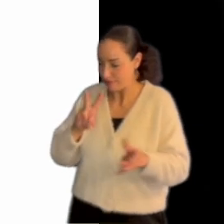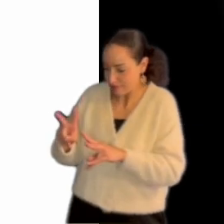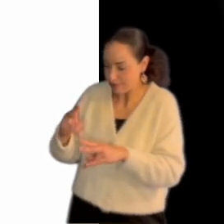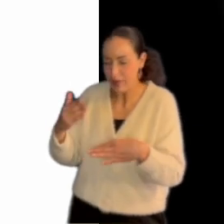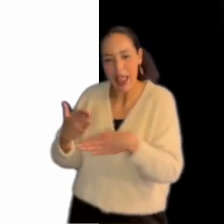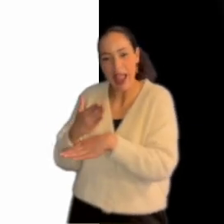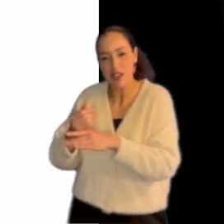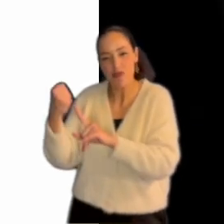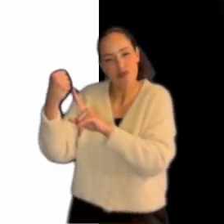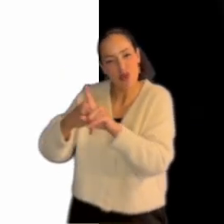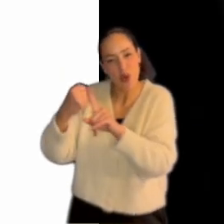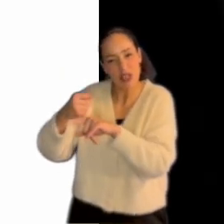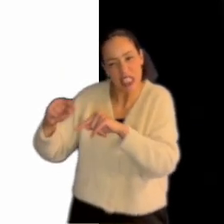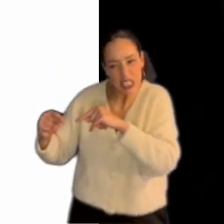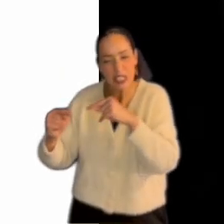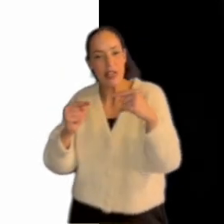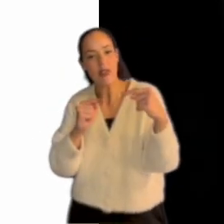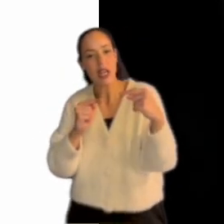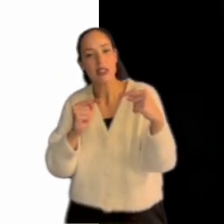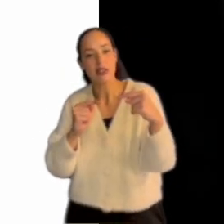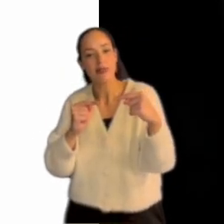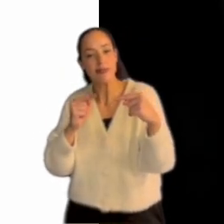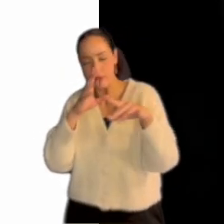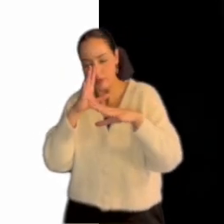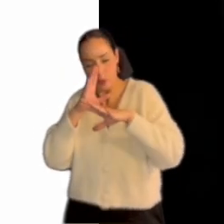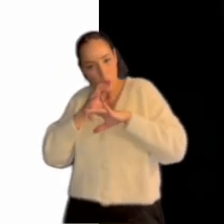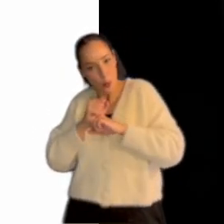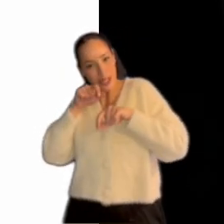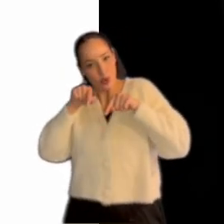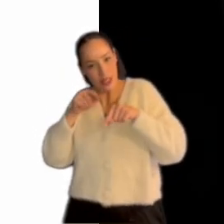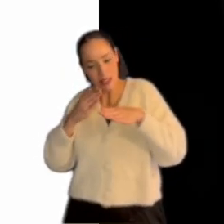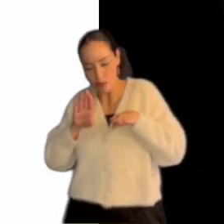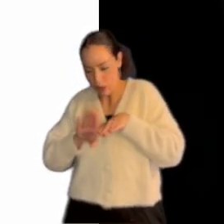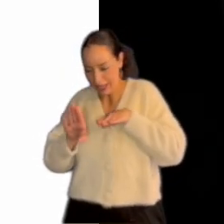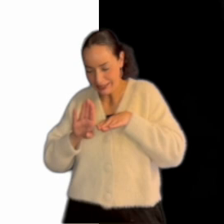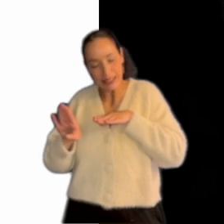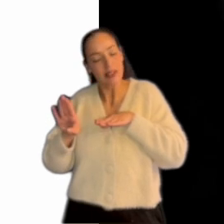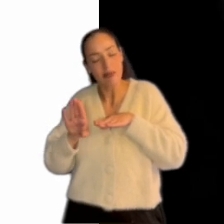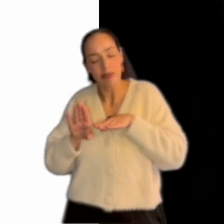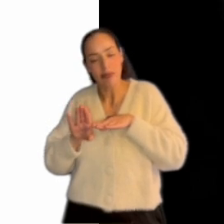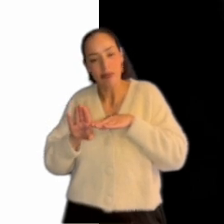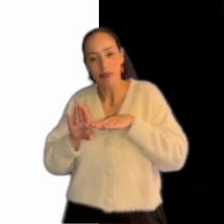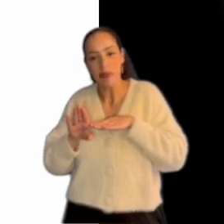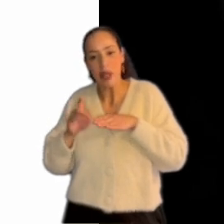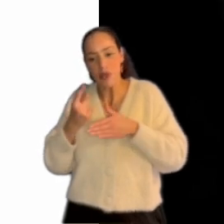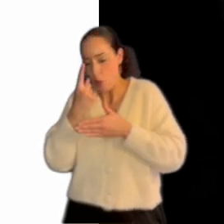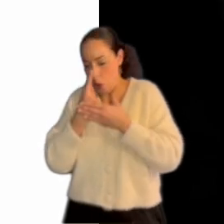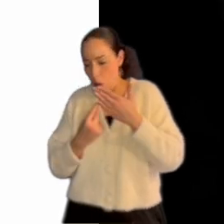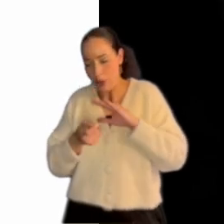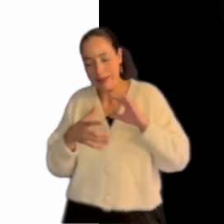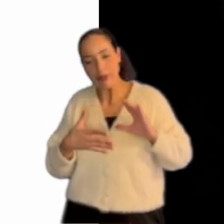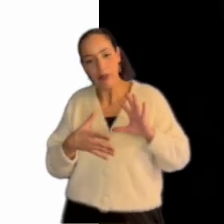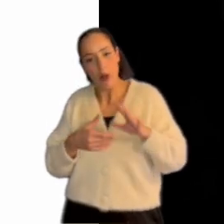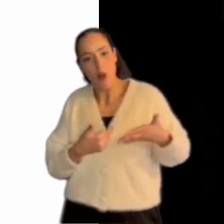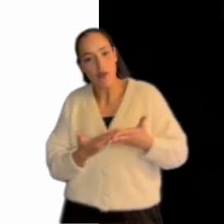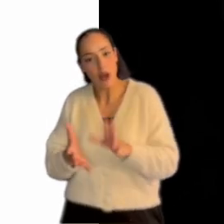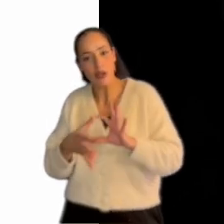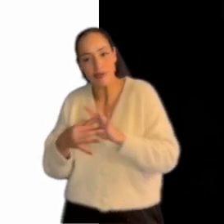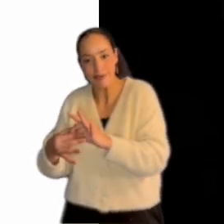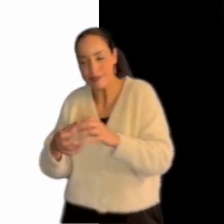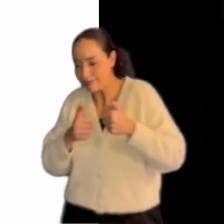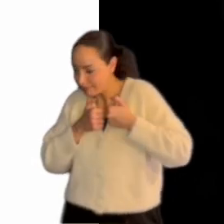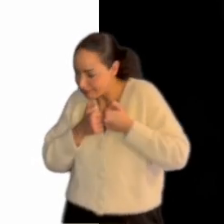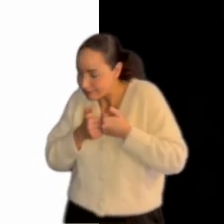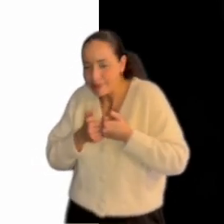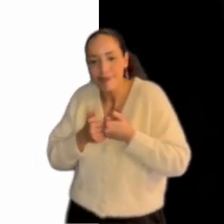to trauma-informed practice, we must go beyond our ability to offer connection, to extend compassion through action, collaboration, and